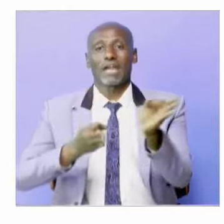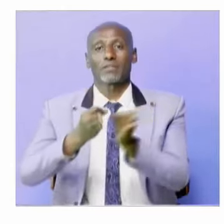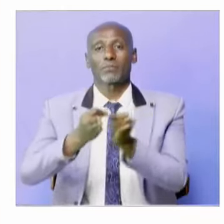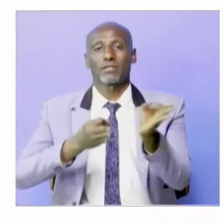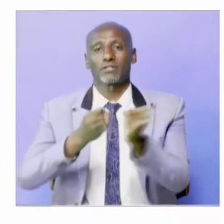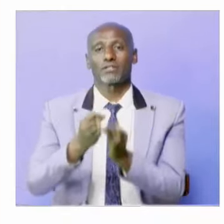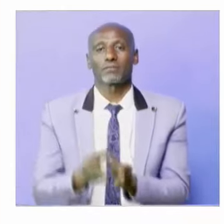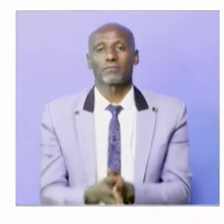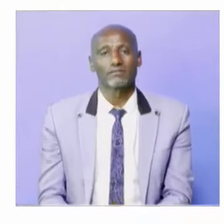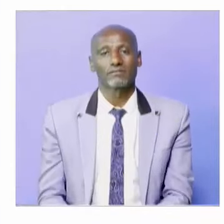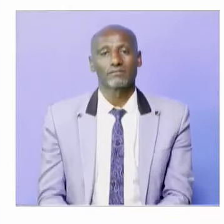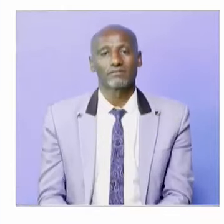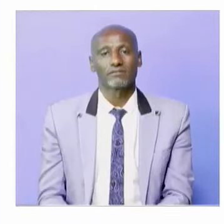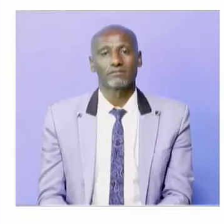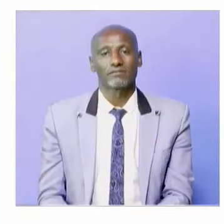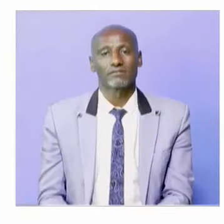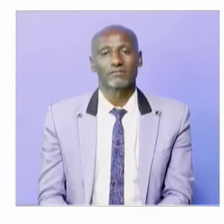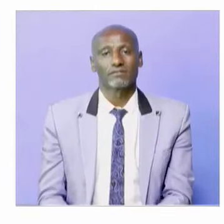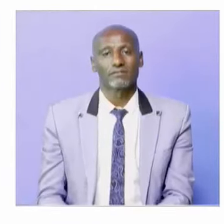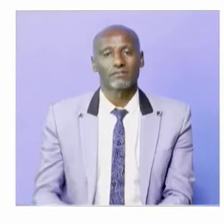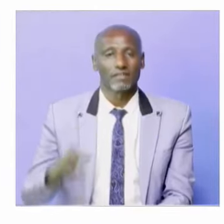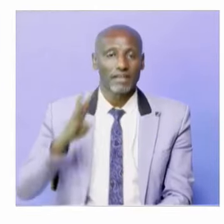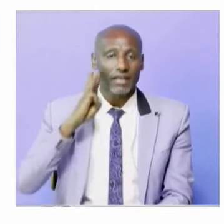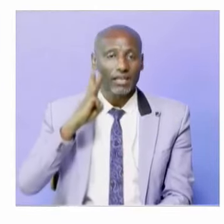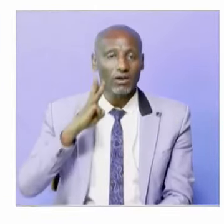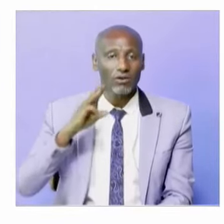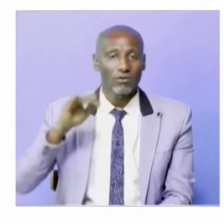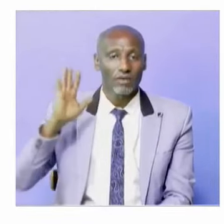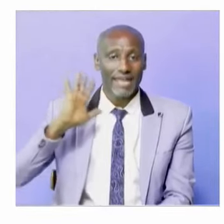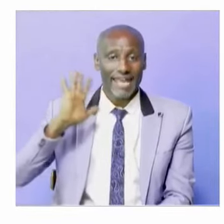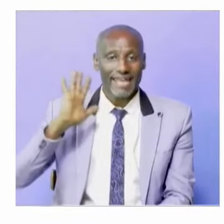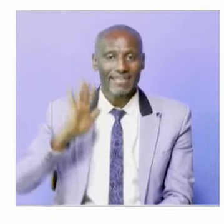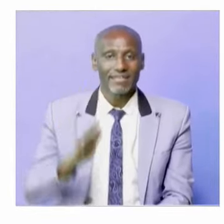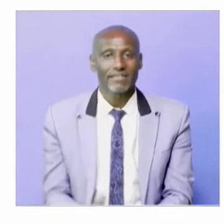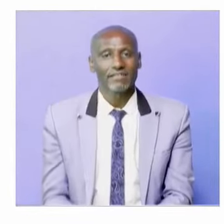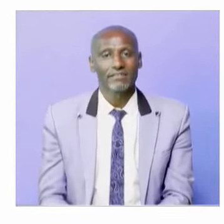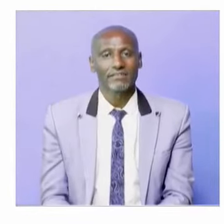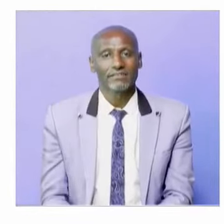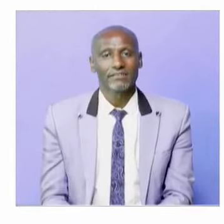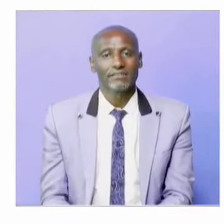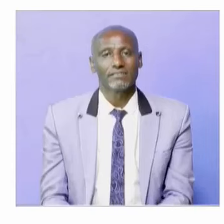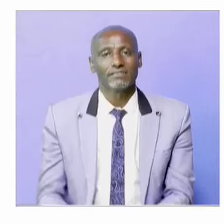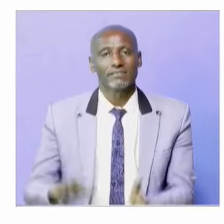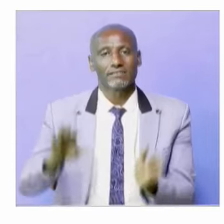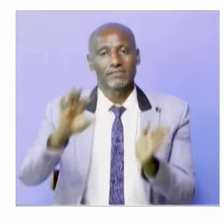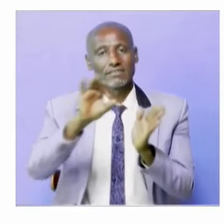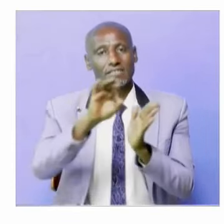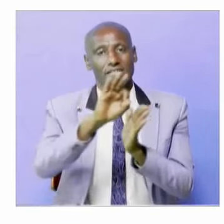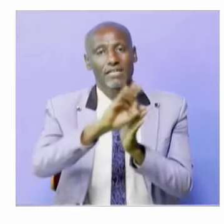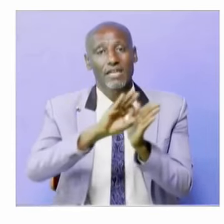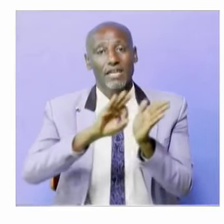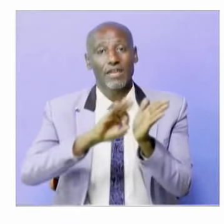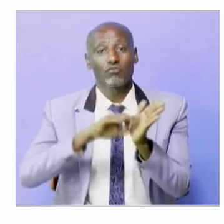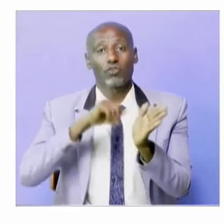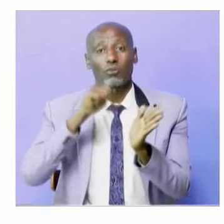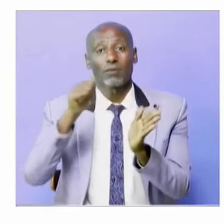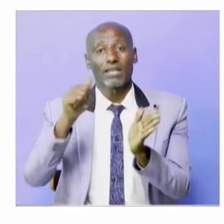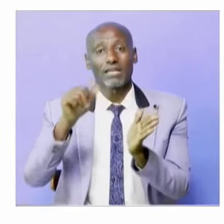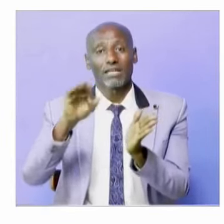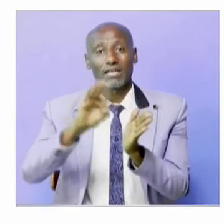What about hi? Hi, hello, and also hey can be used to express